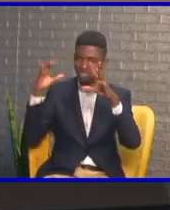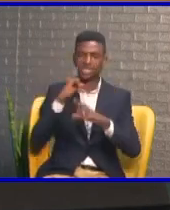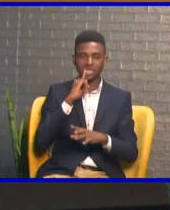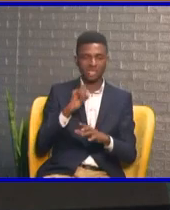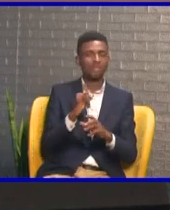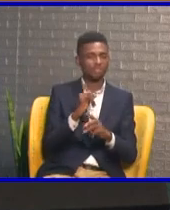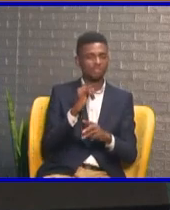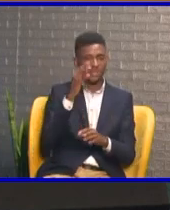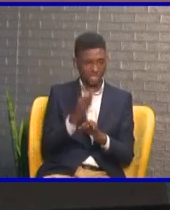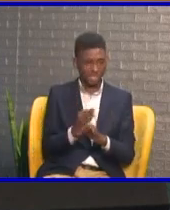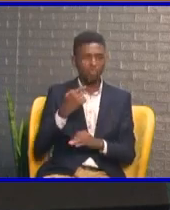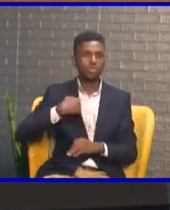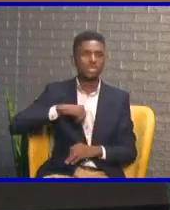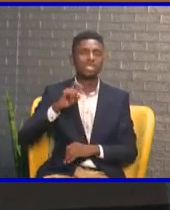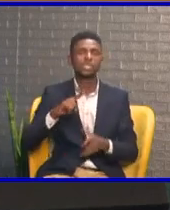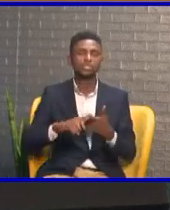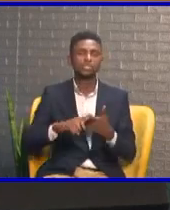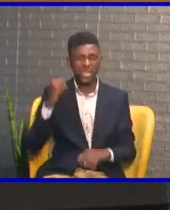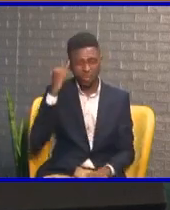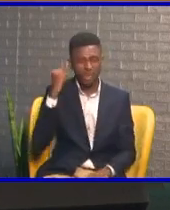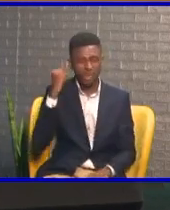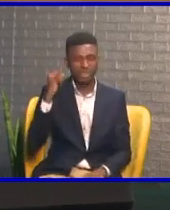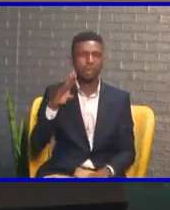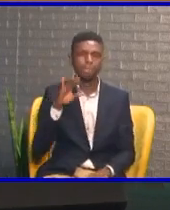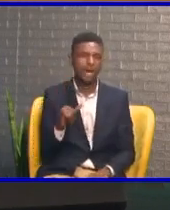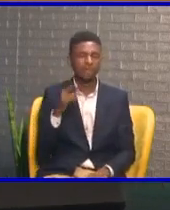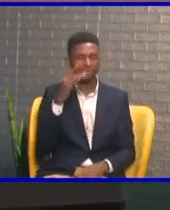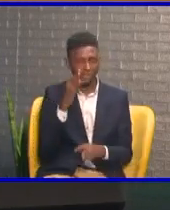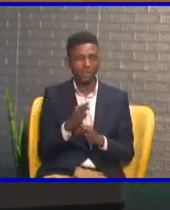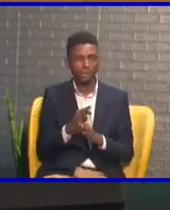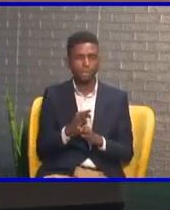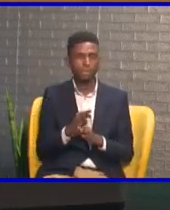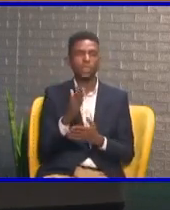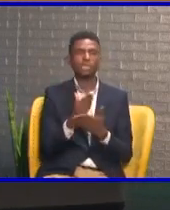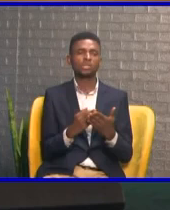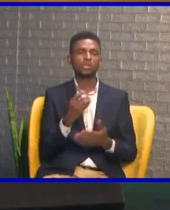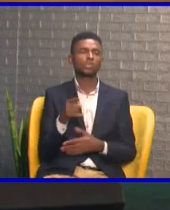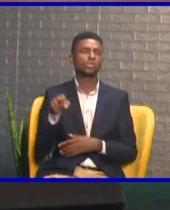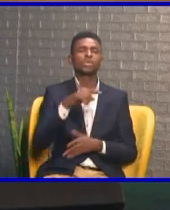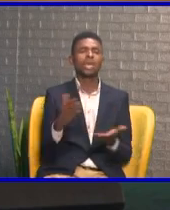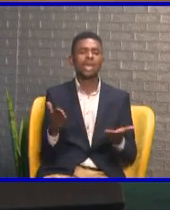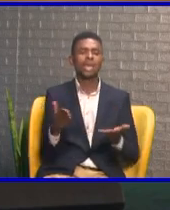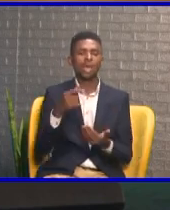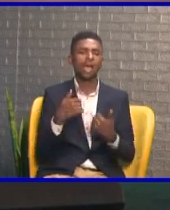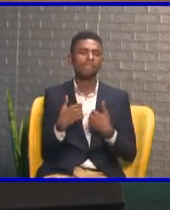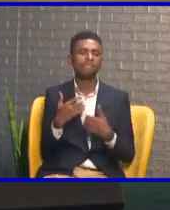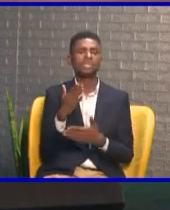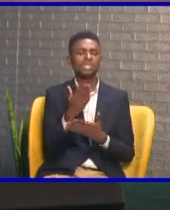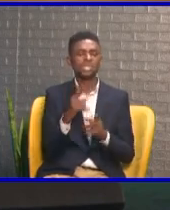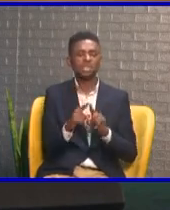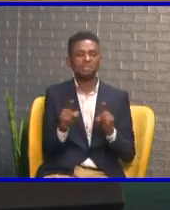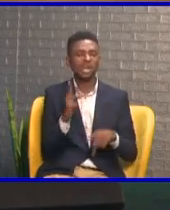We have to imagine by faith. Glory to God. Some of you are here, you have symptoms, different kinds of